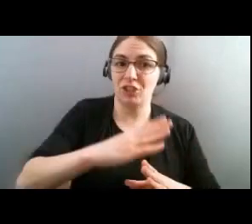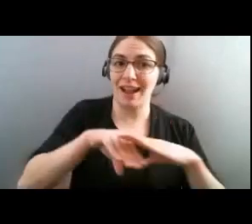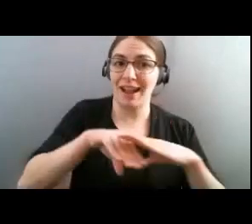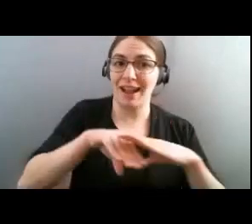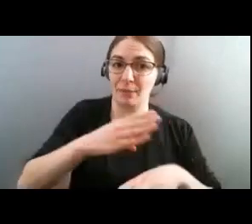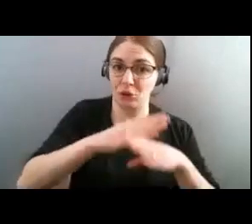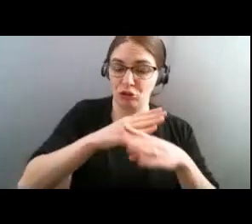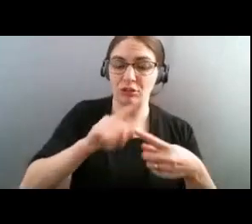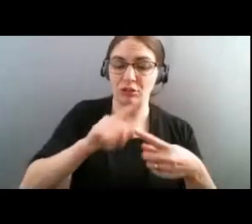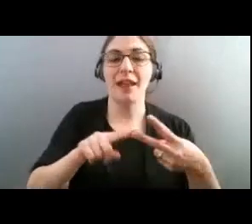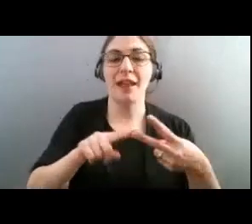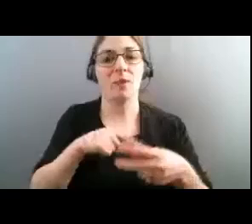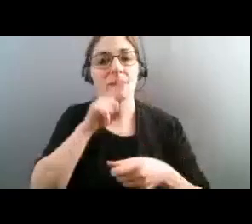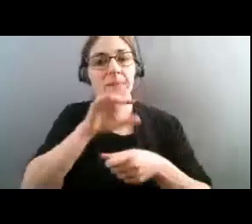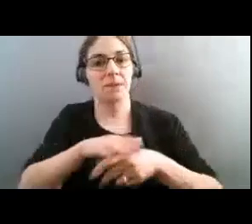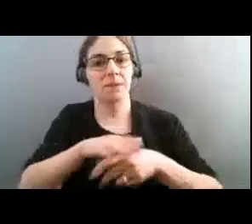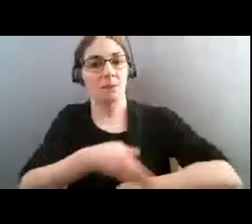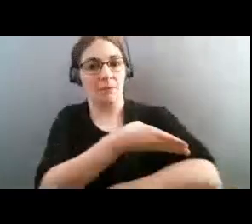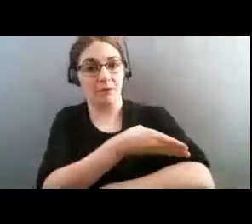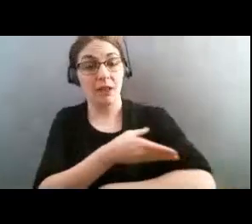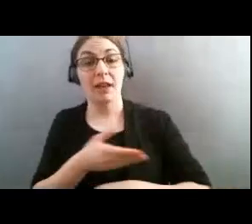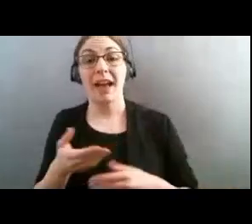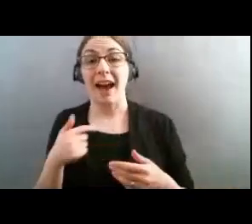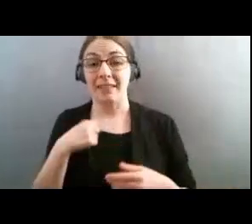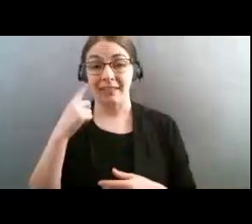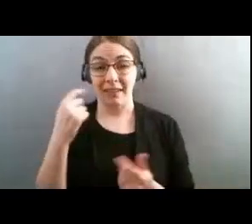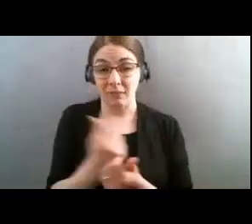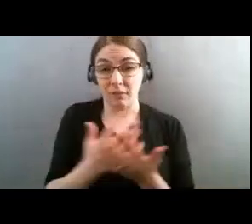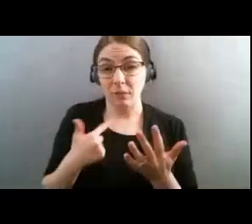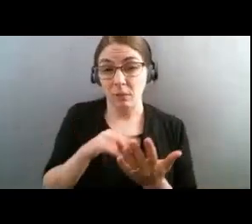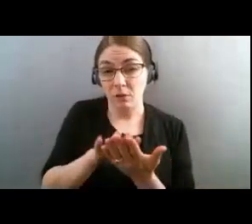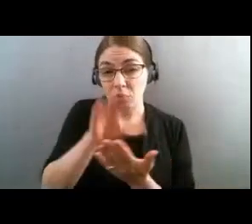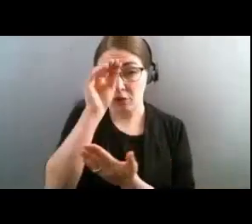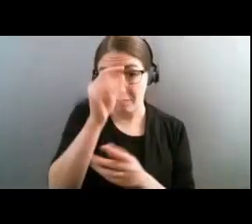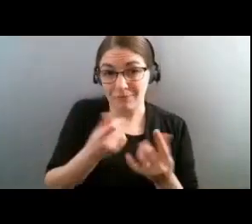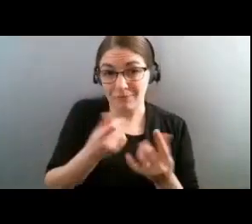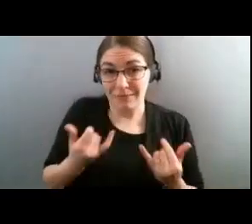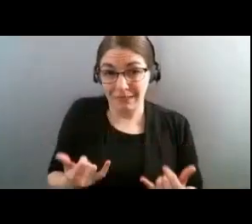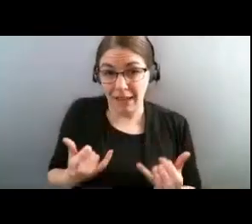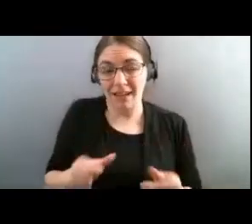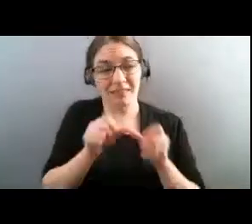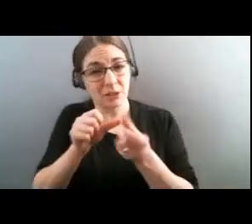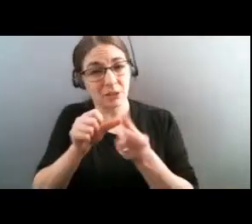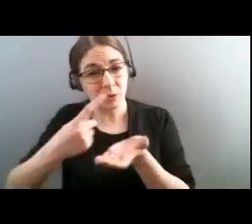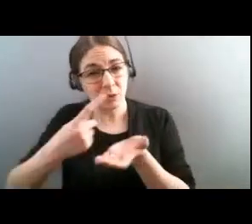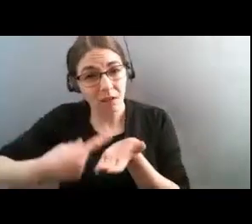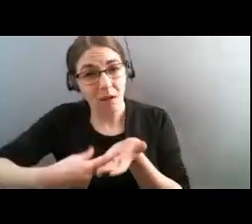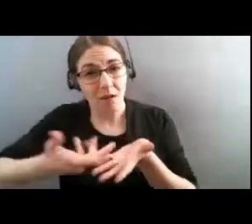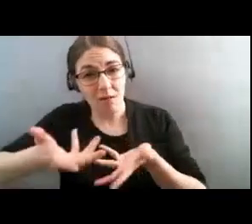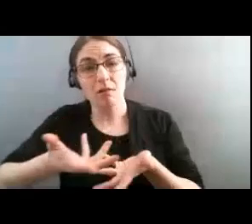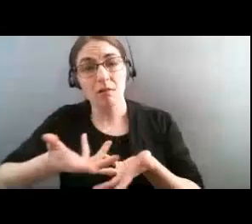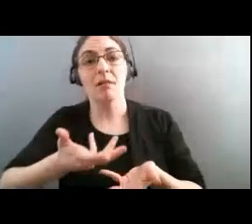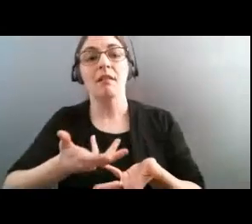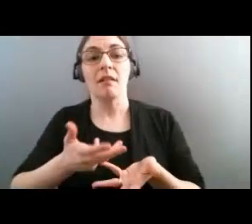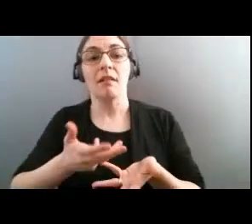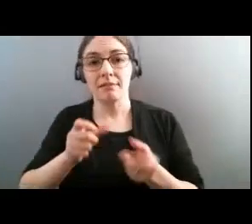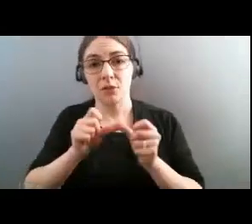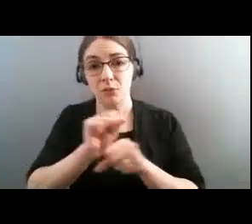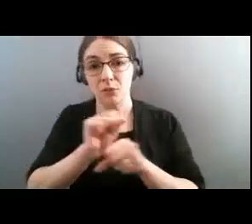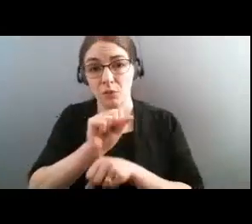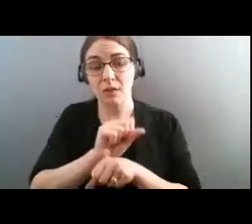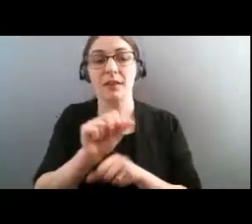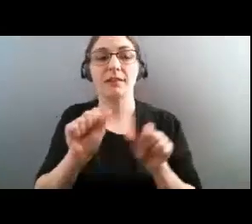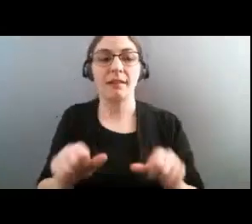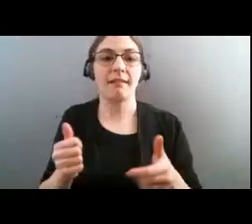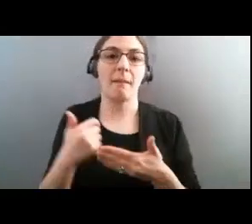think what we all learn from each other today, and just this ongoing dialogue and ongoing work can move us all forward